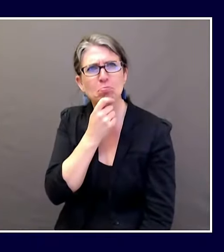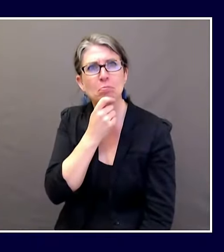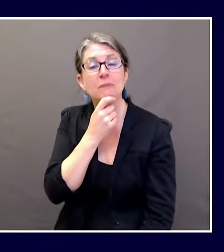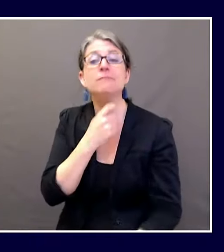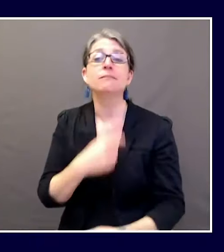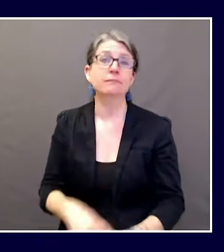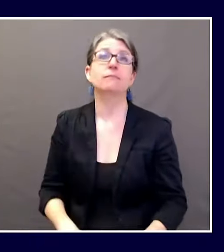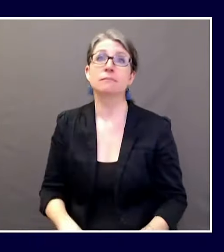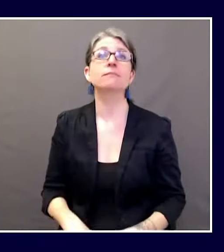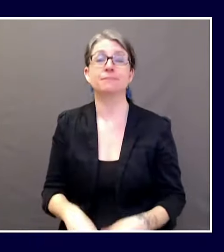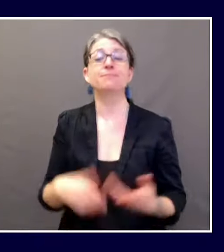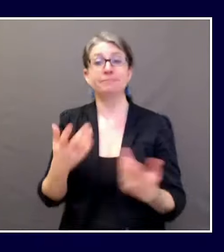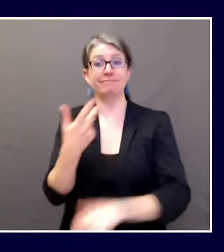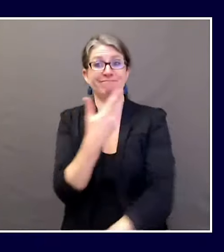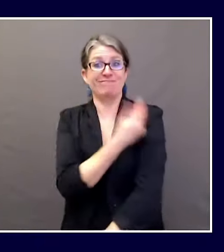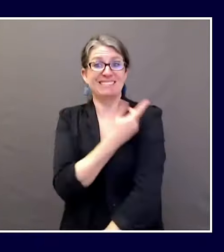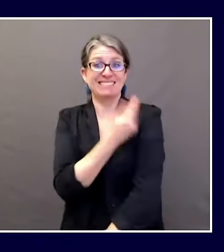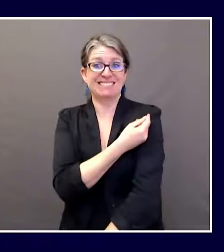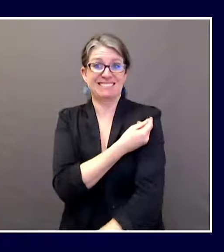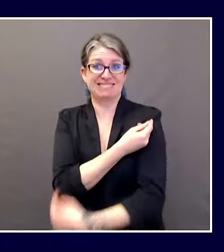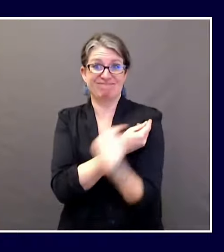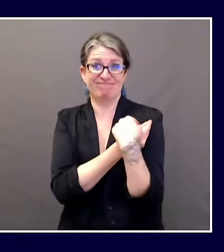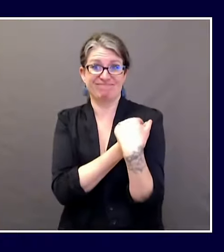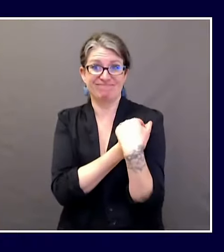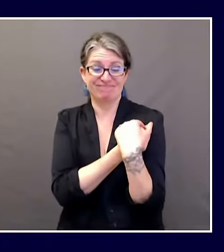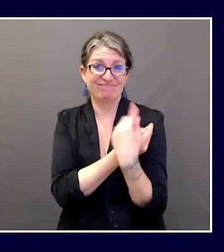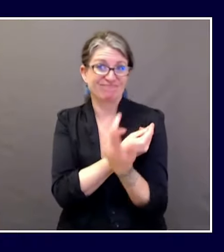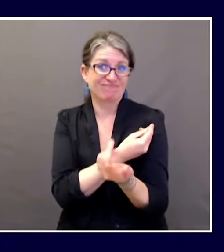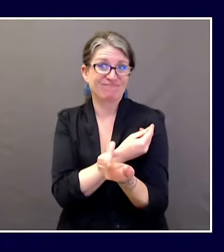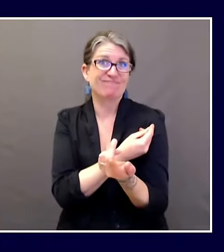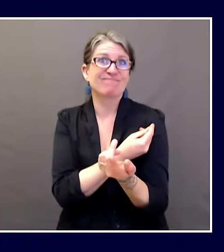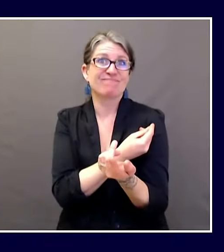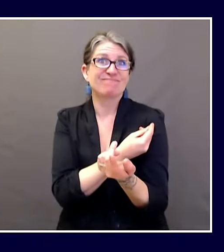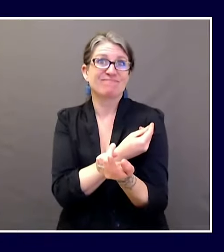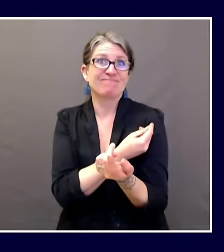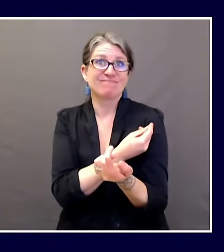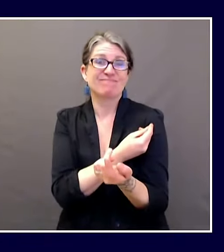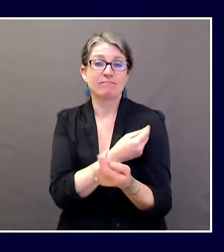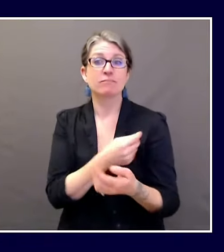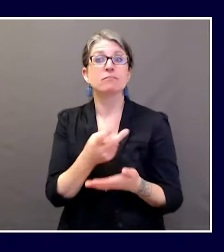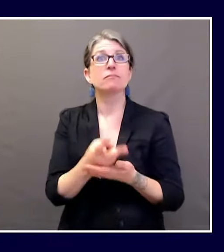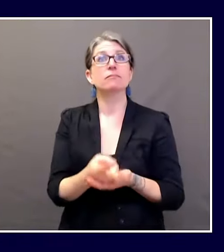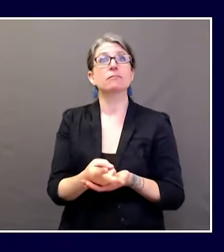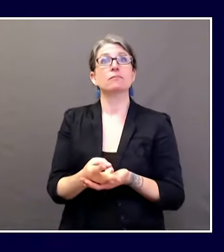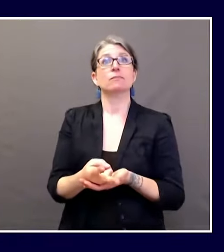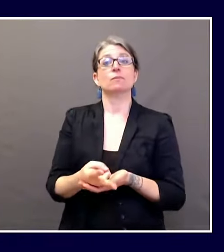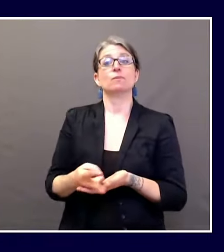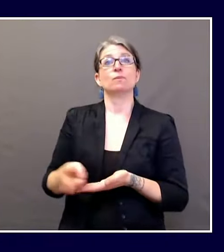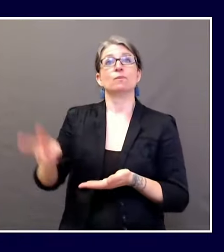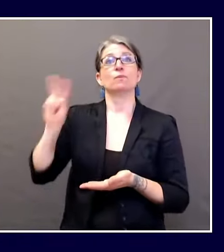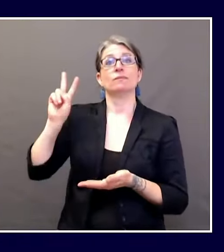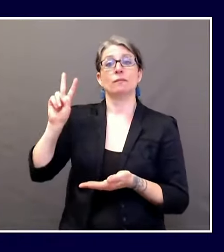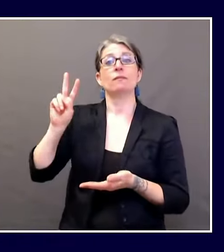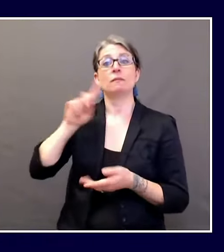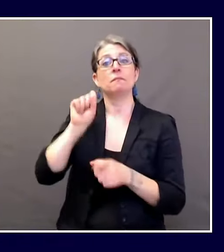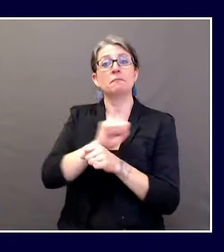more transmission than a low point that we reached 2 weeks ago, so on and so forth. But what is doing the lion's share of work